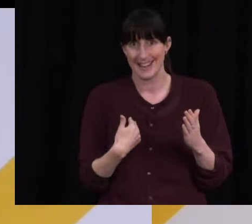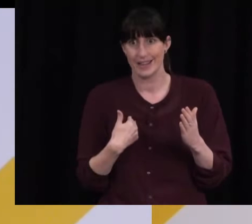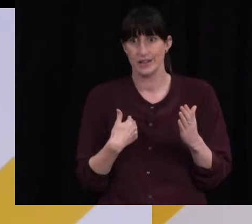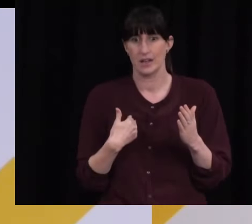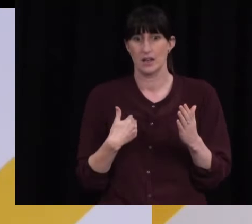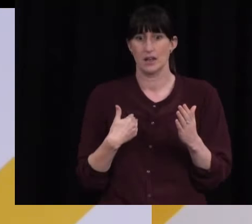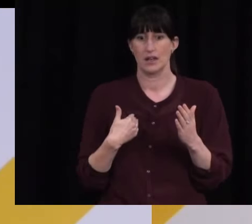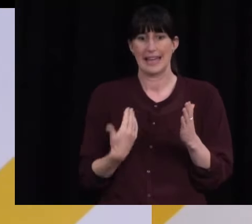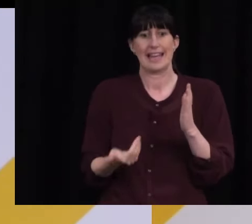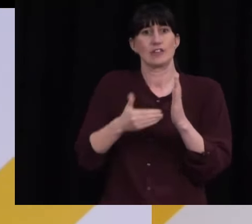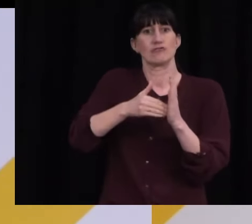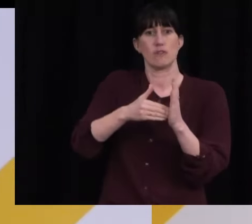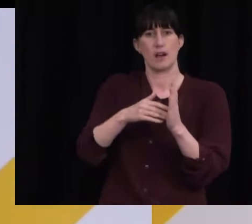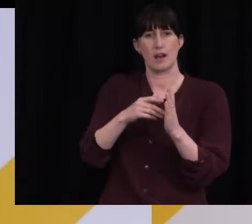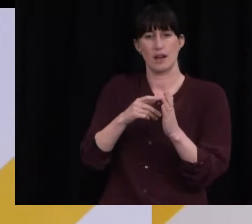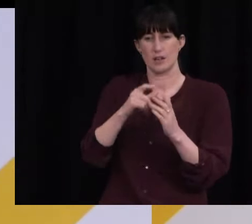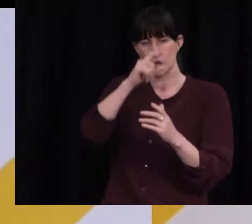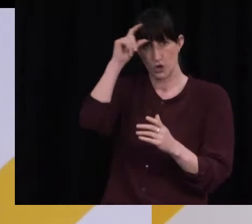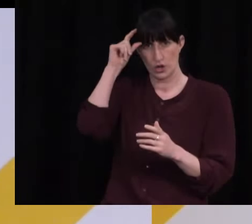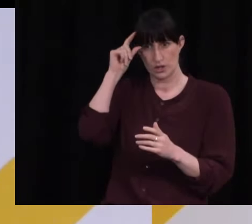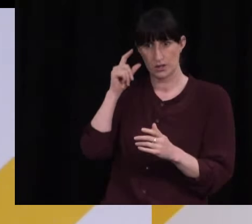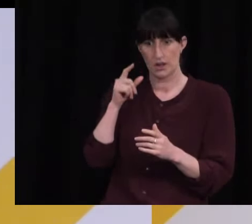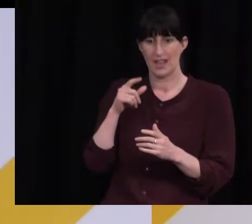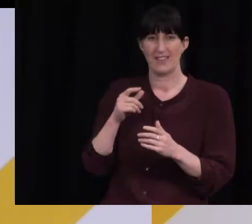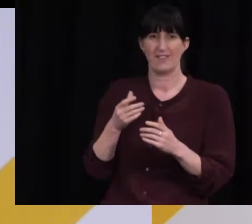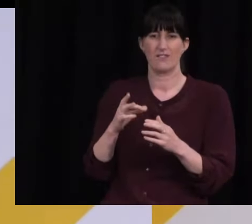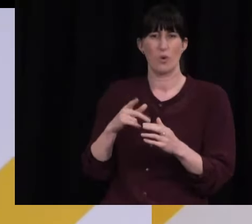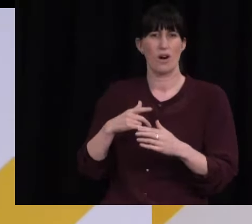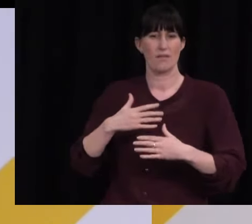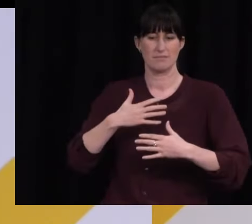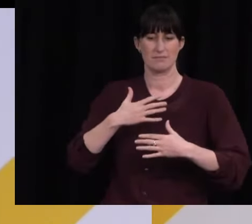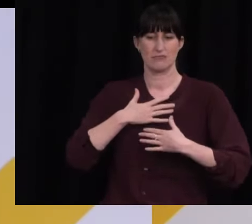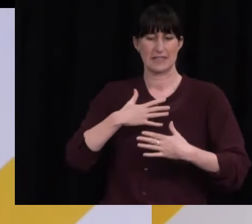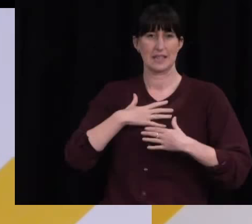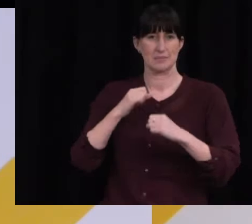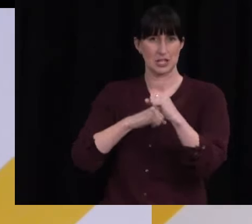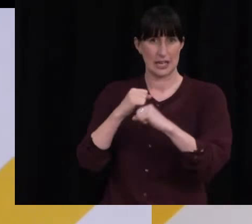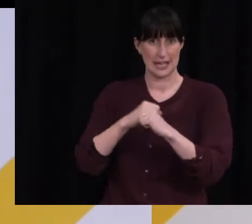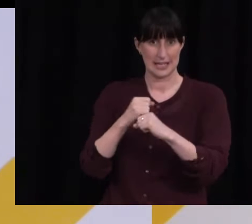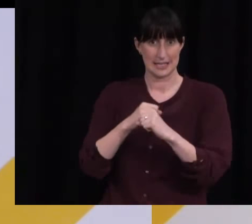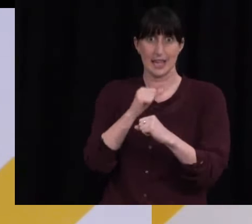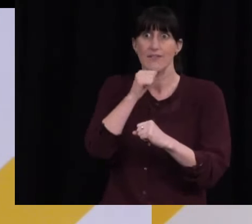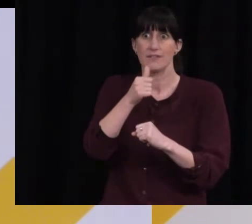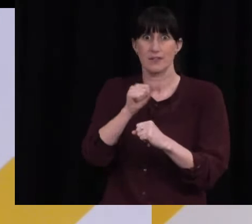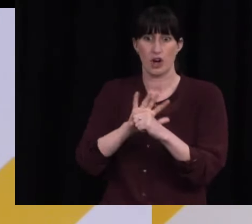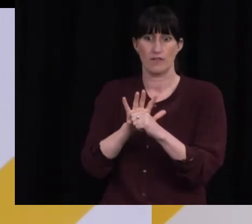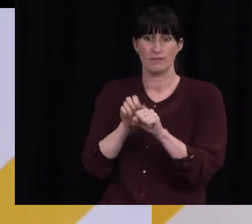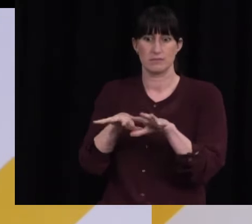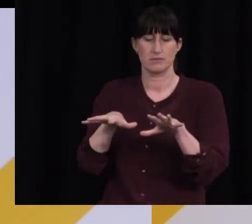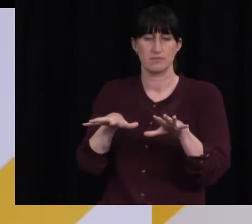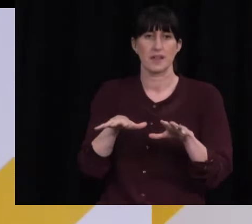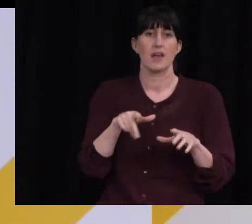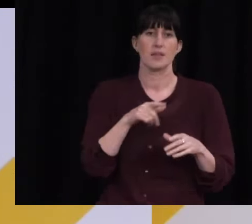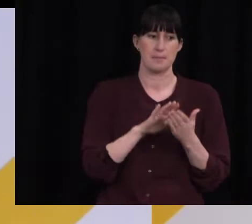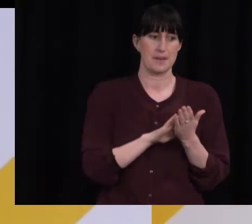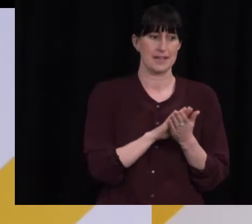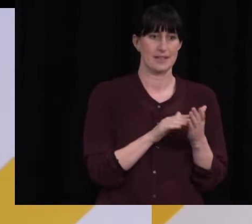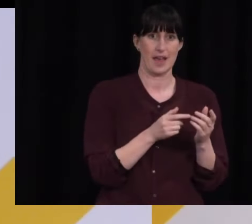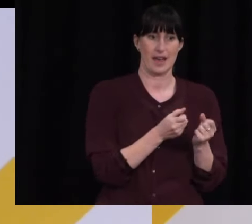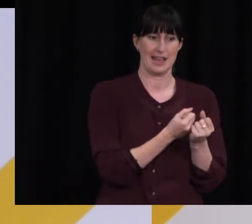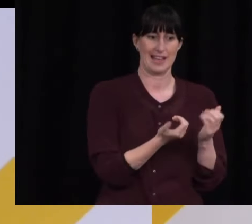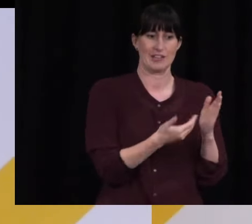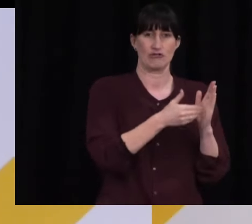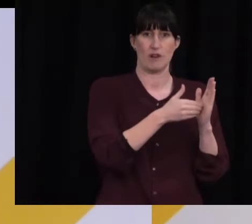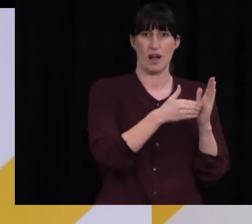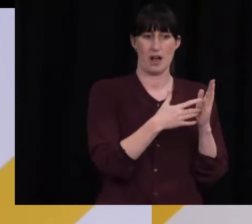capacity to ventilate more patients if we had a large outbreak. But the training of ICU nurses, of course, does take some